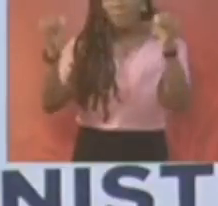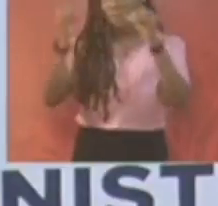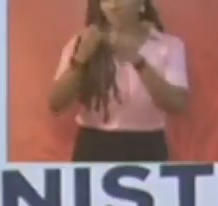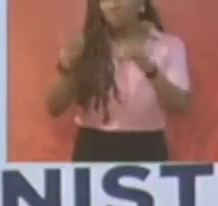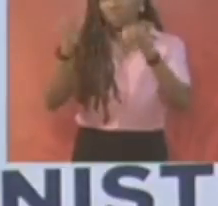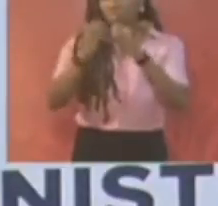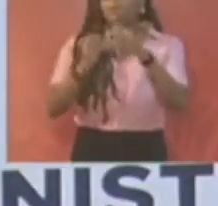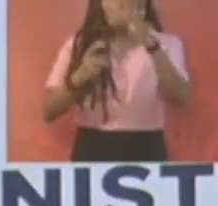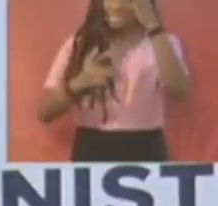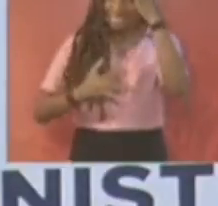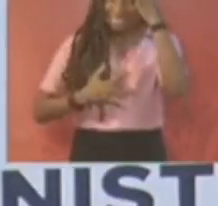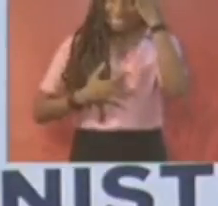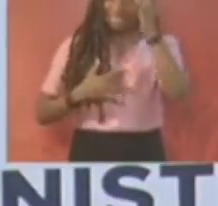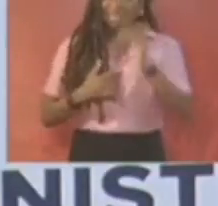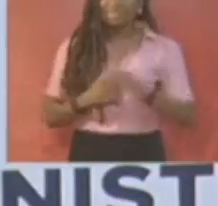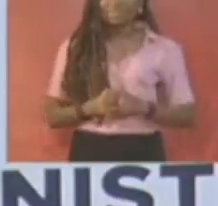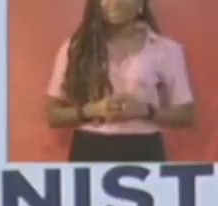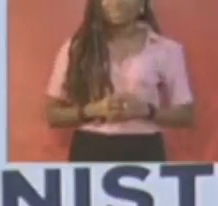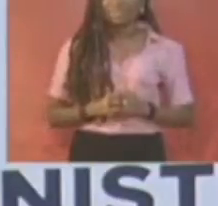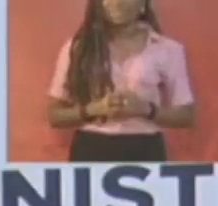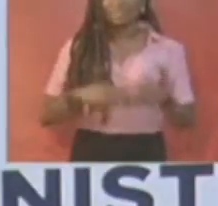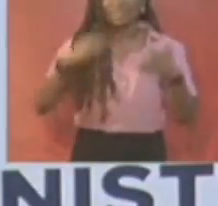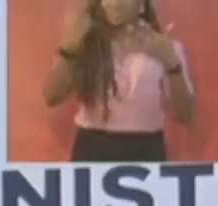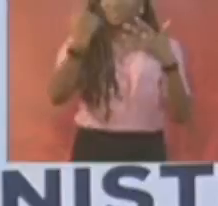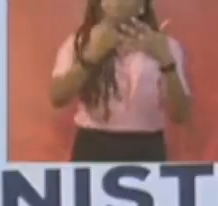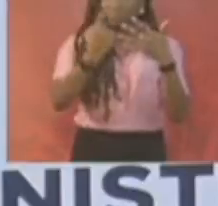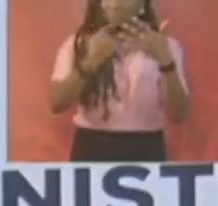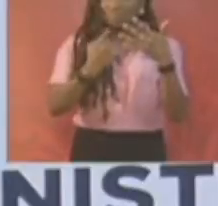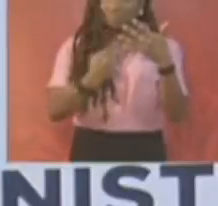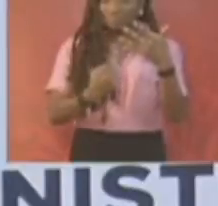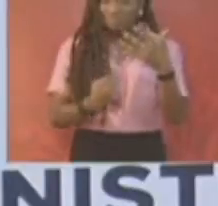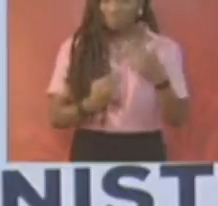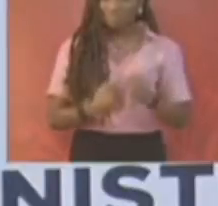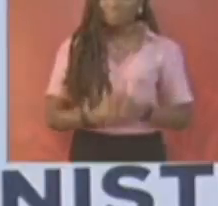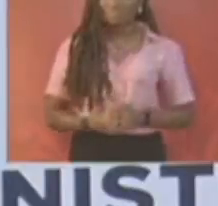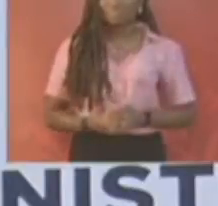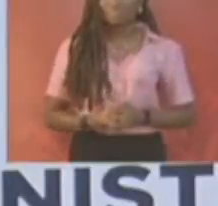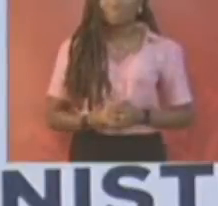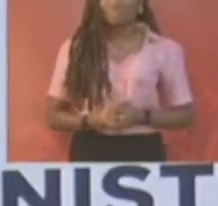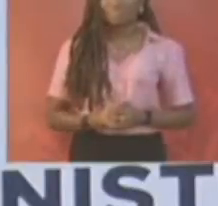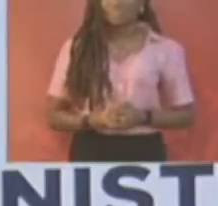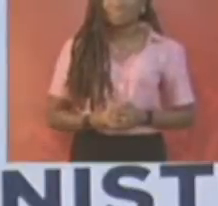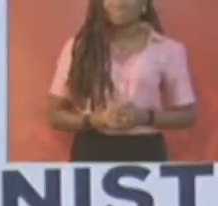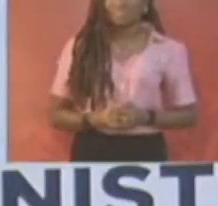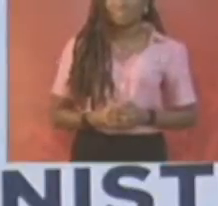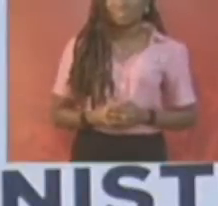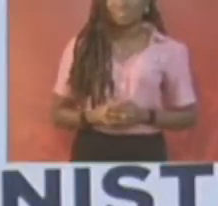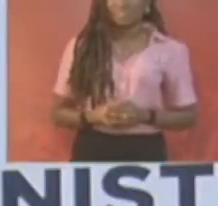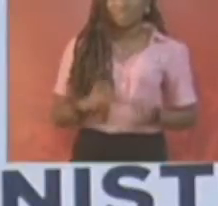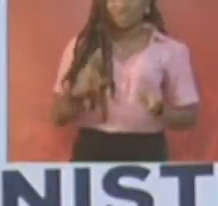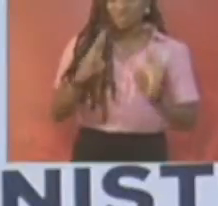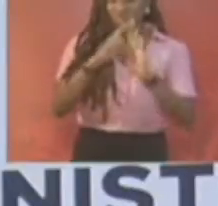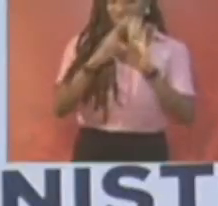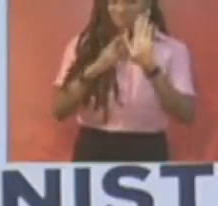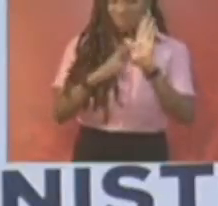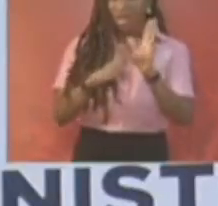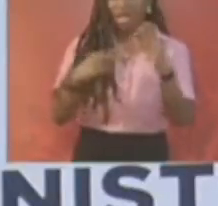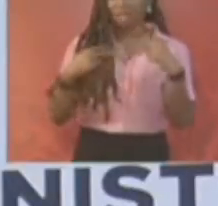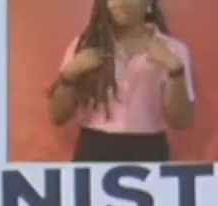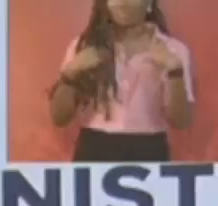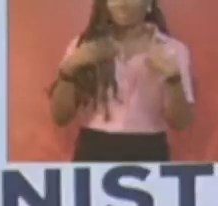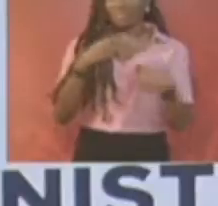things would be basic measures that would be put in place, and if there is the greater capacity